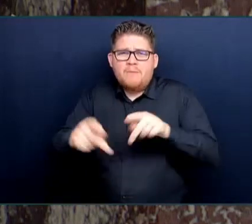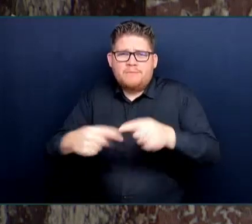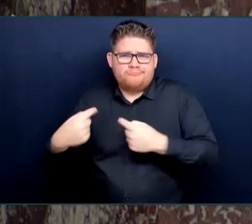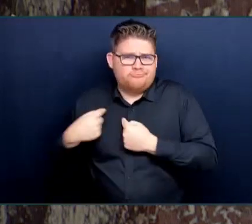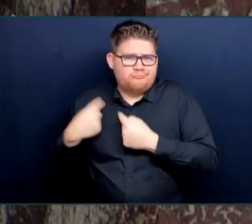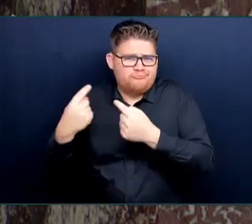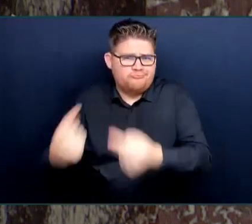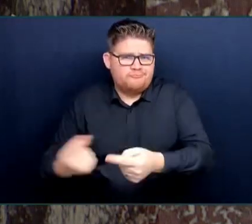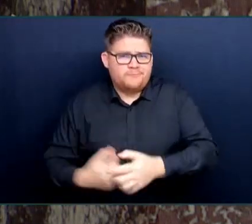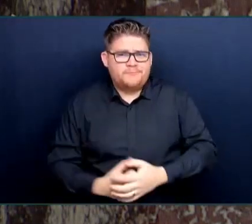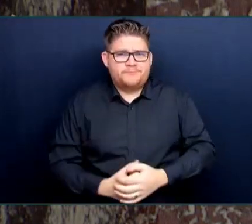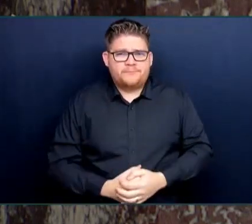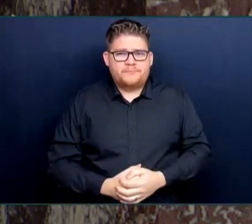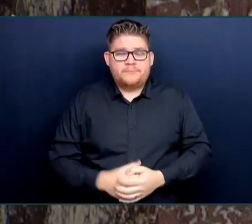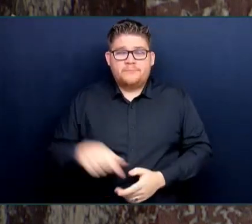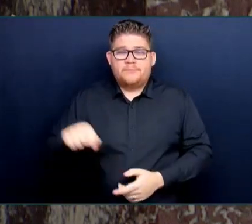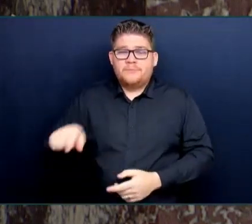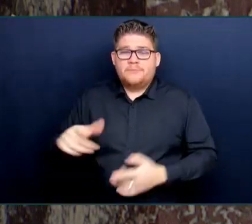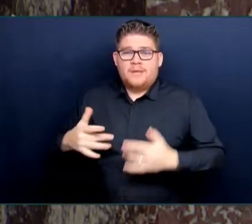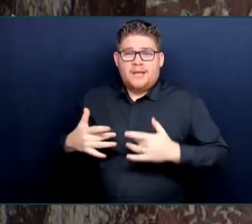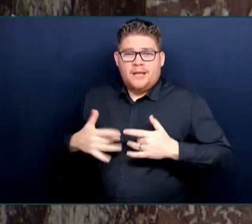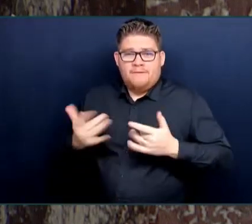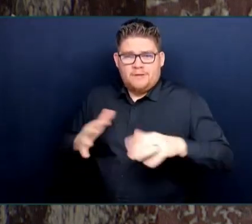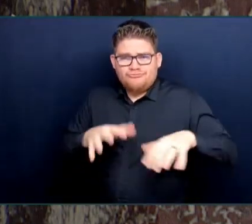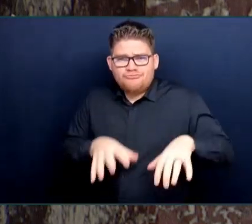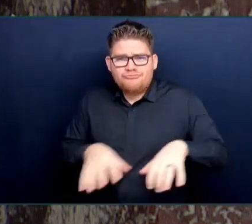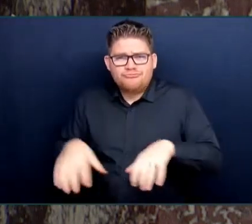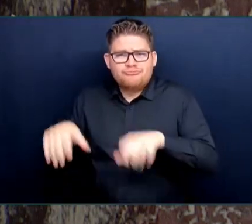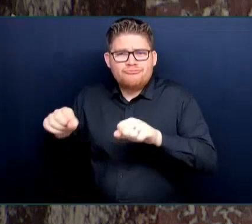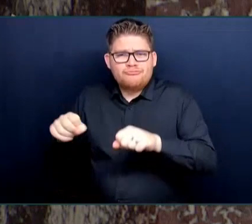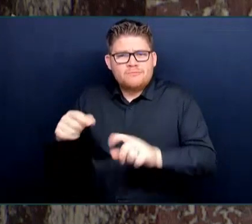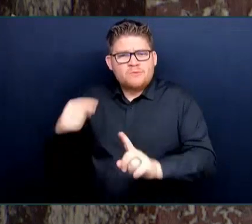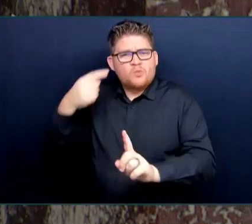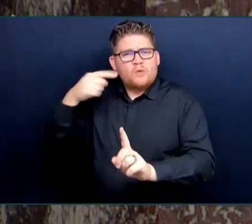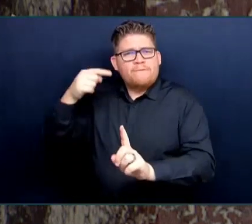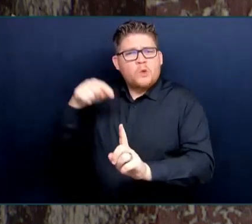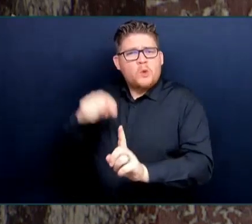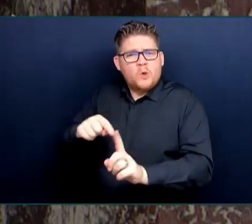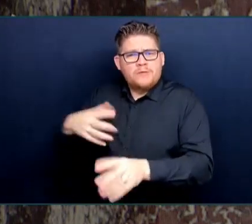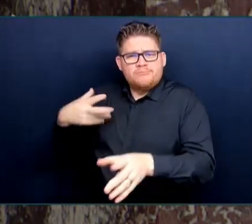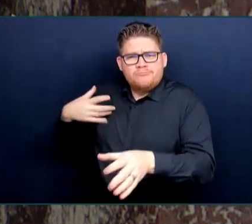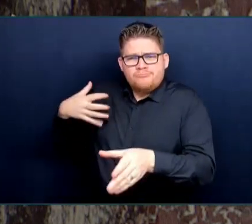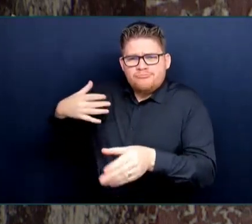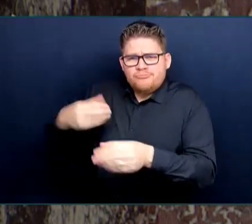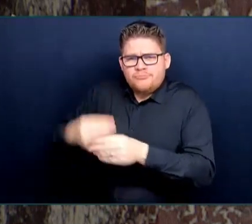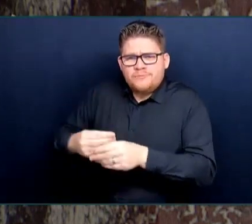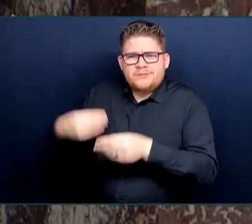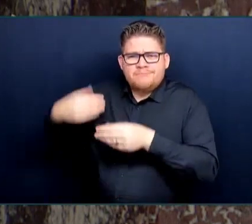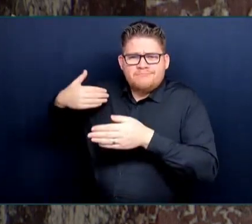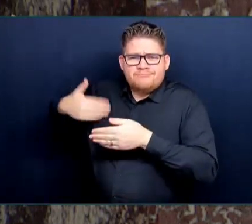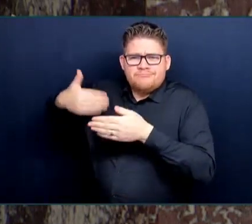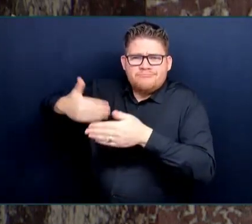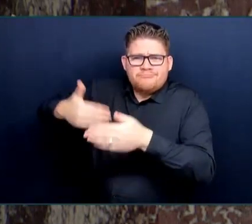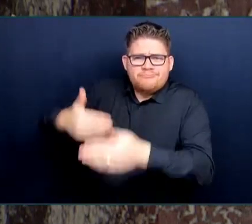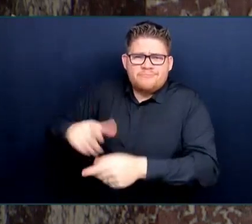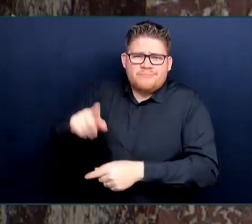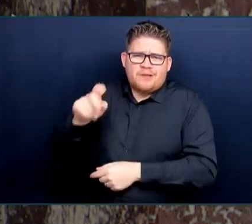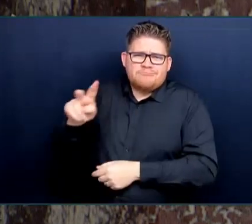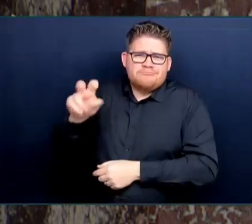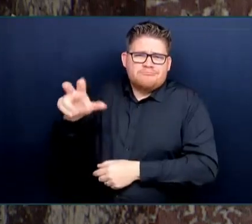question we asked in our wild salmon report a few years back. How can we ensure that the people who fish the